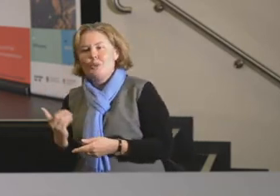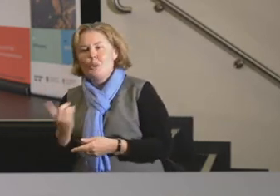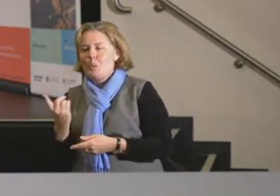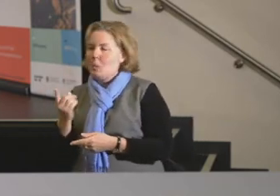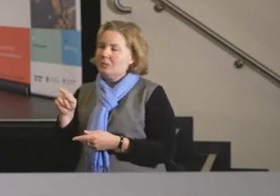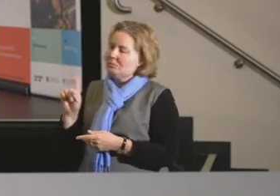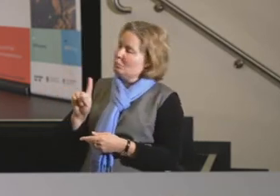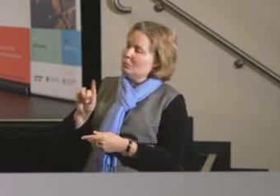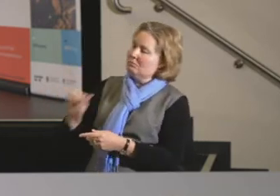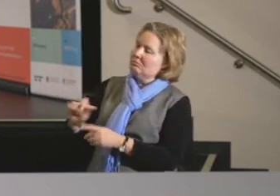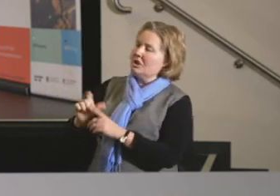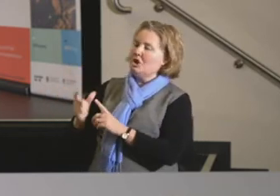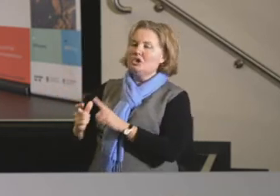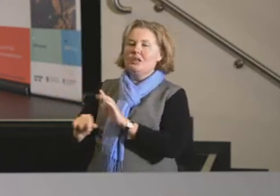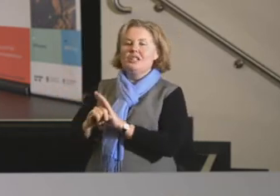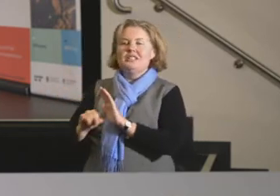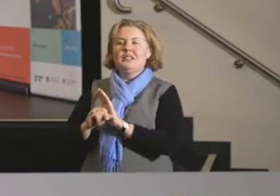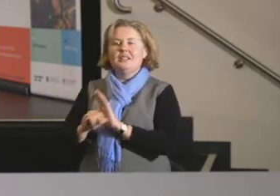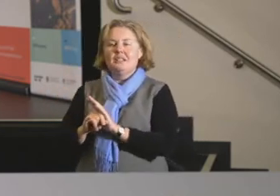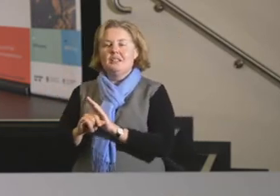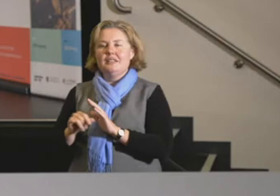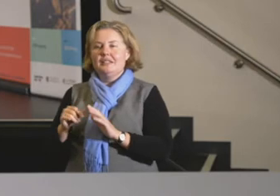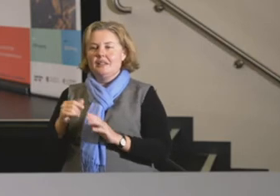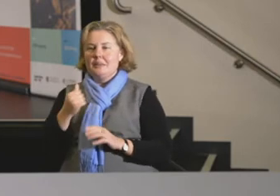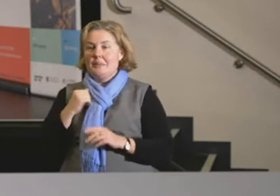we rehearsed this whole thing yesterday,